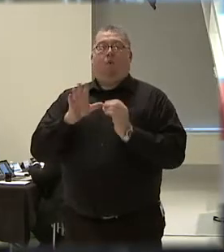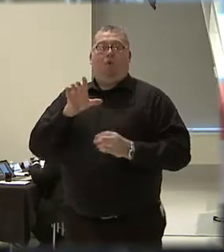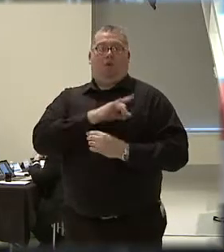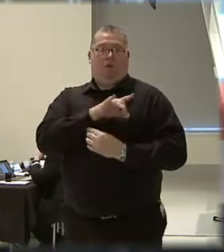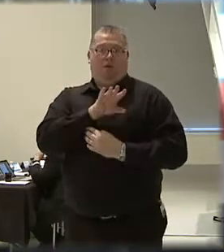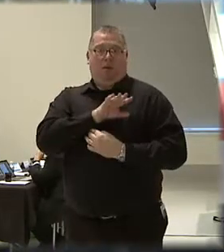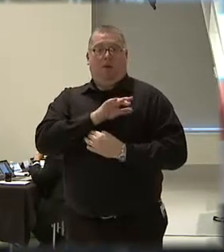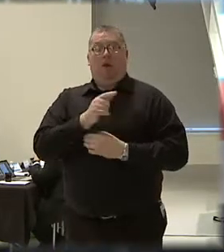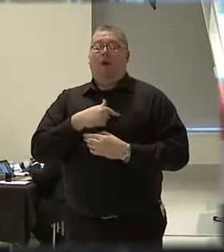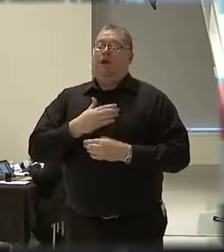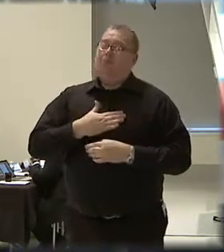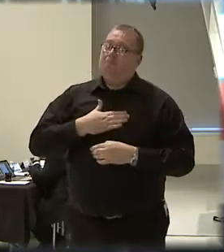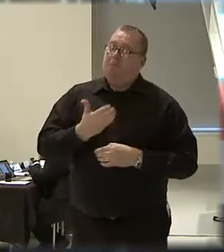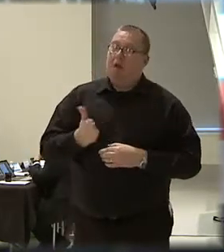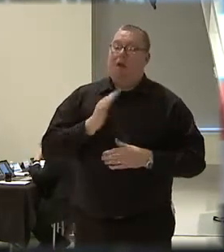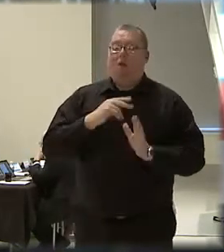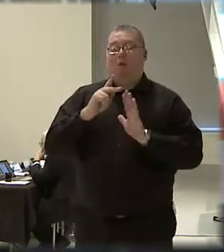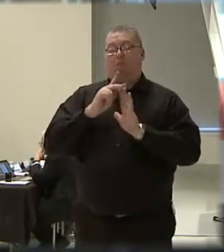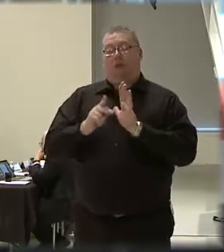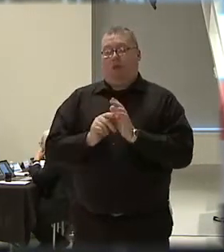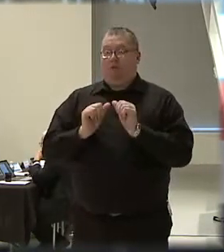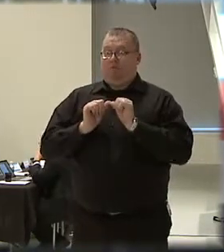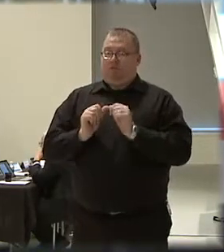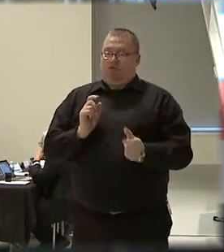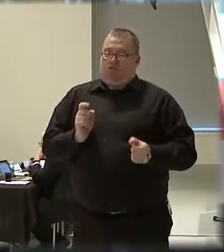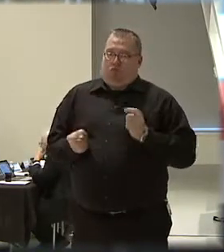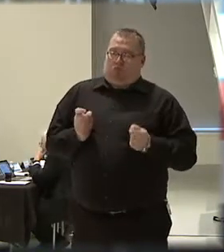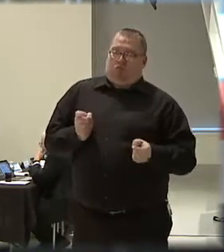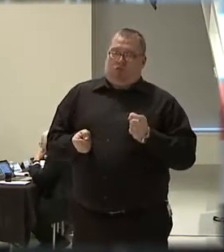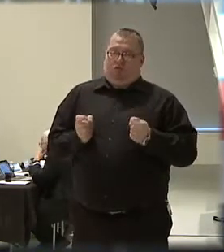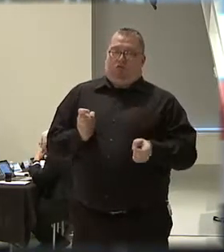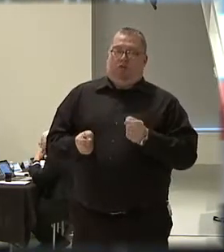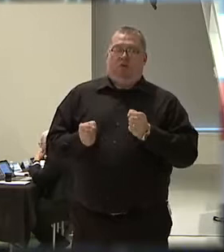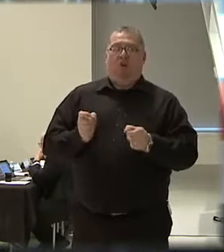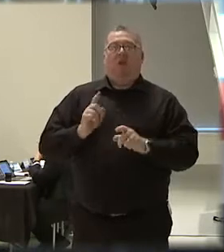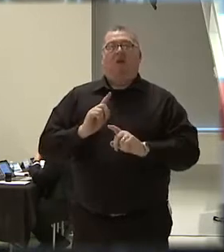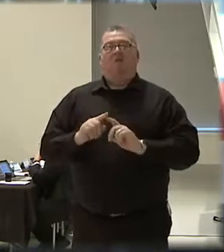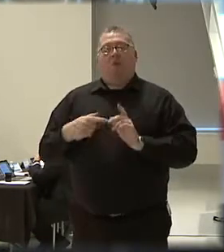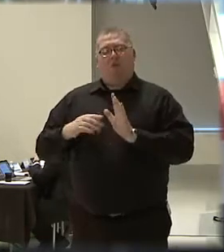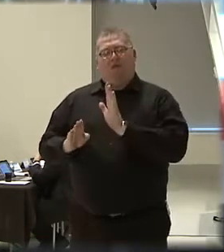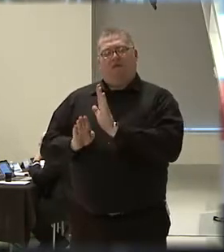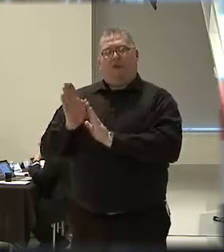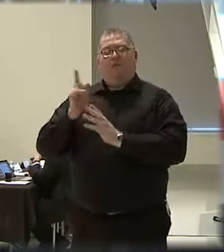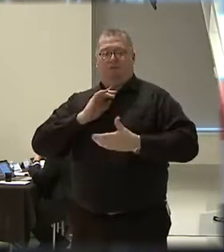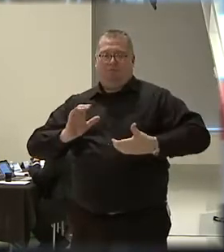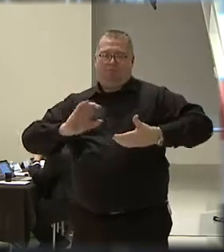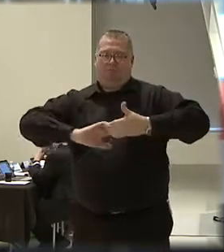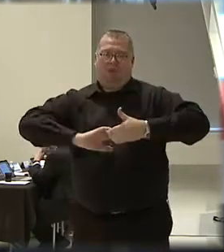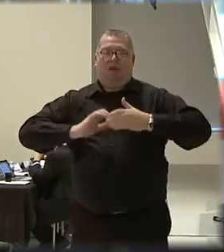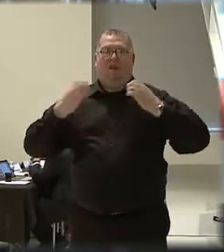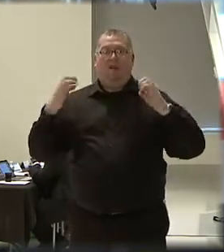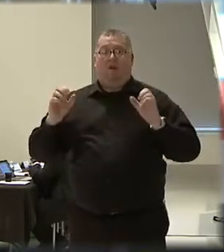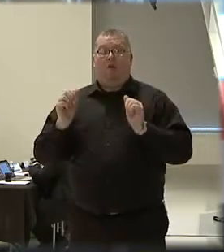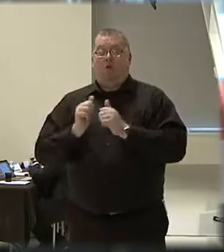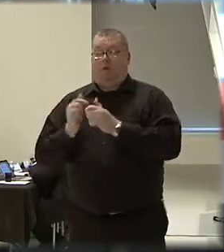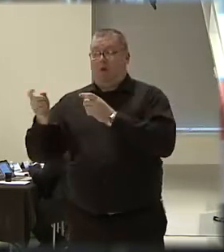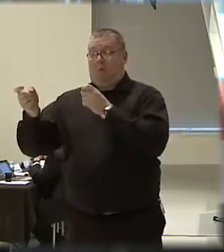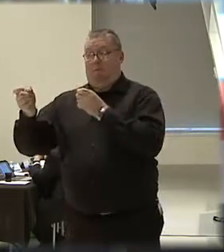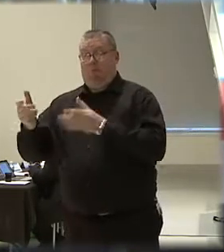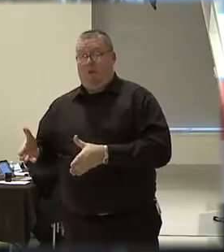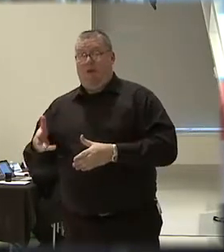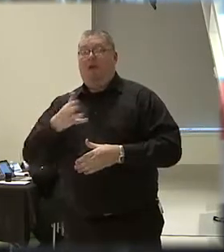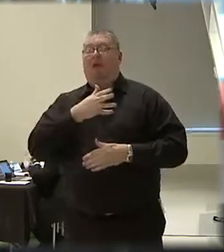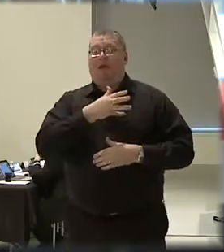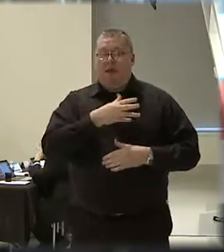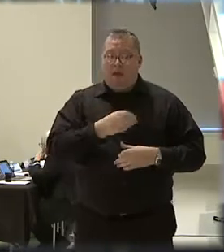While admittedly our policy is a constant work in progress, it was developed in a collaborative effort between management and